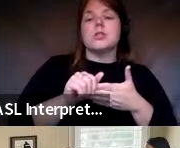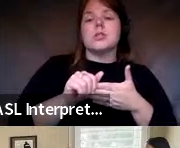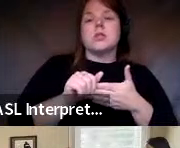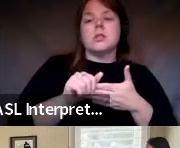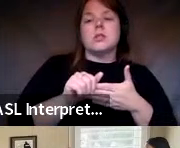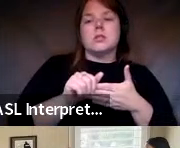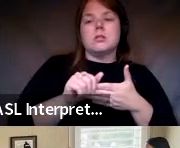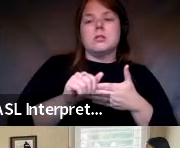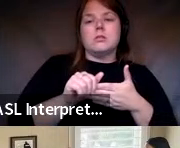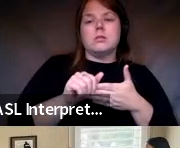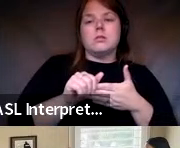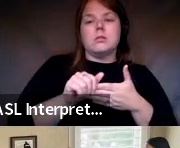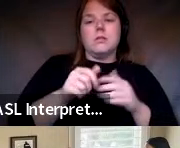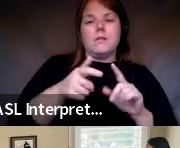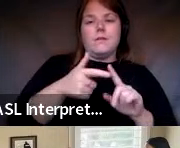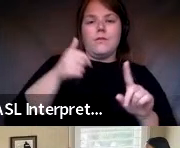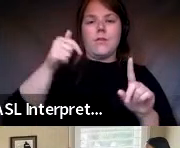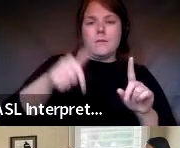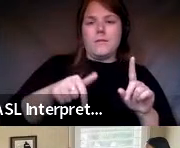this